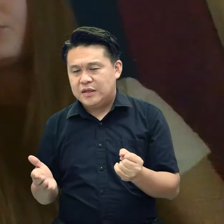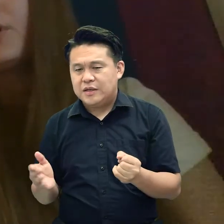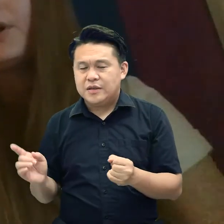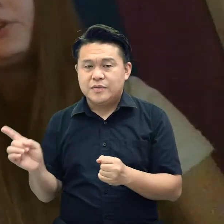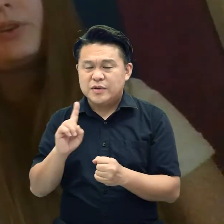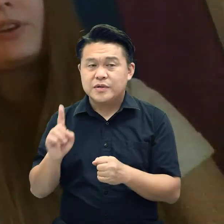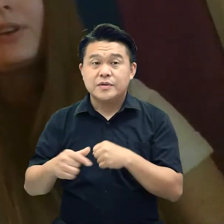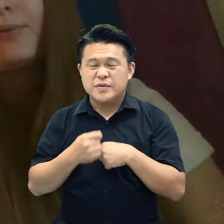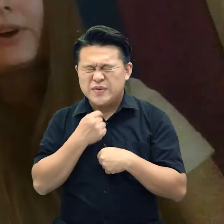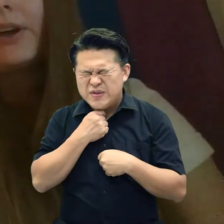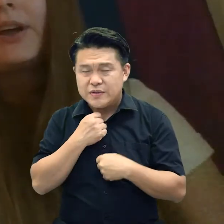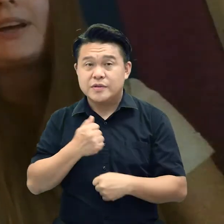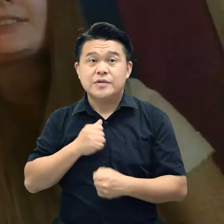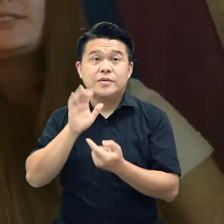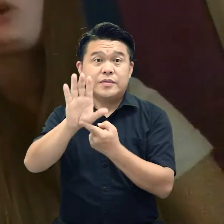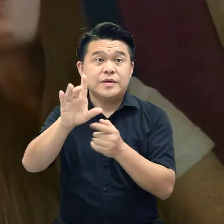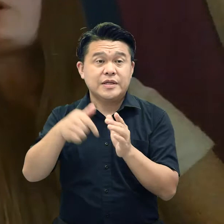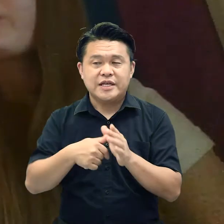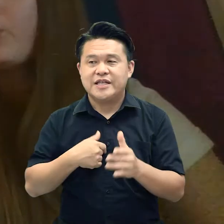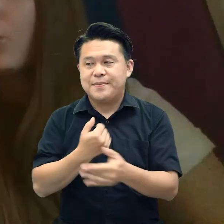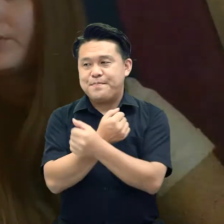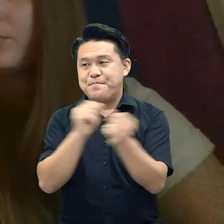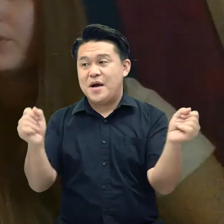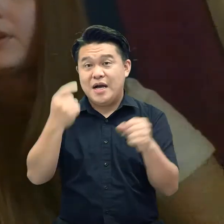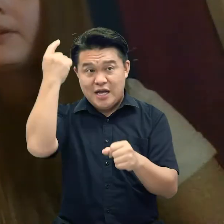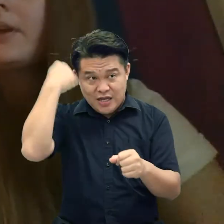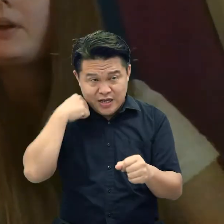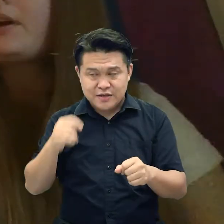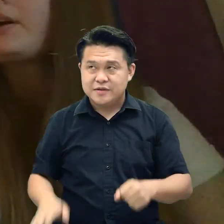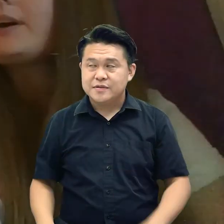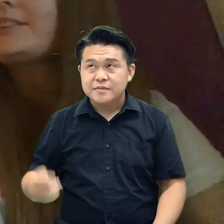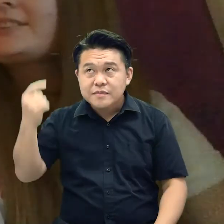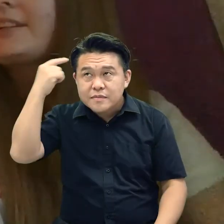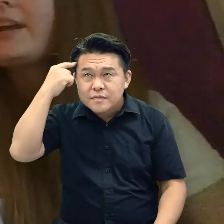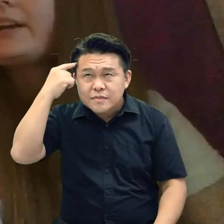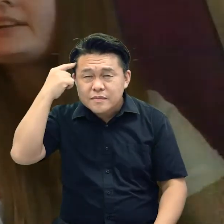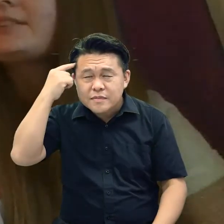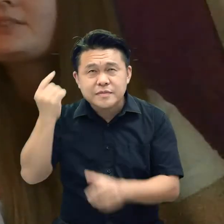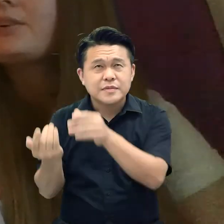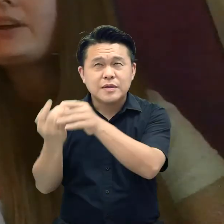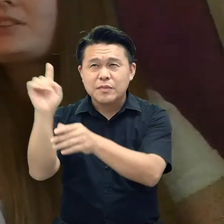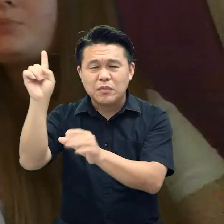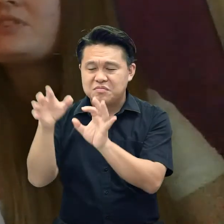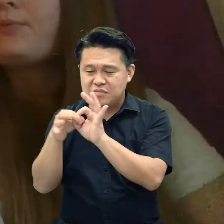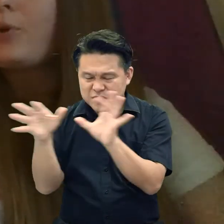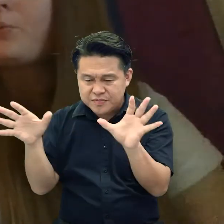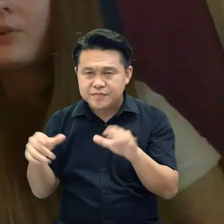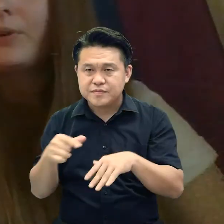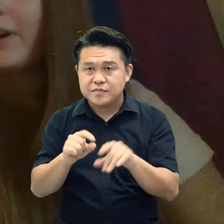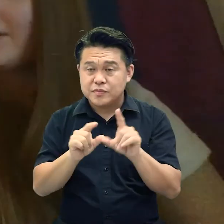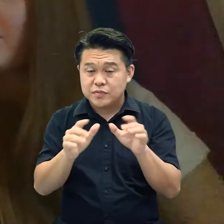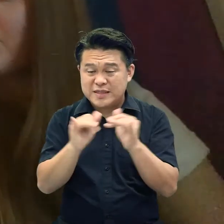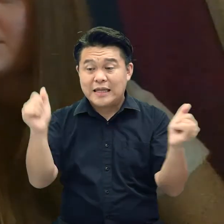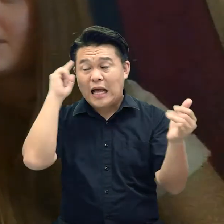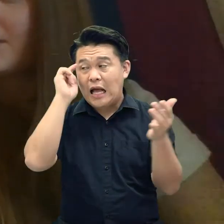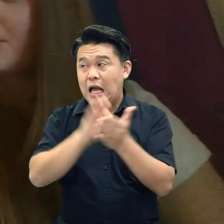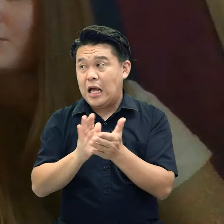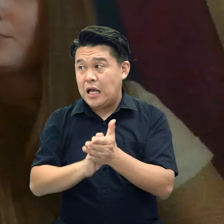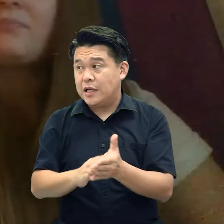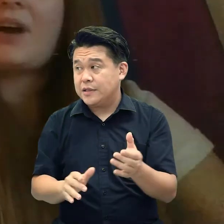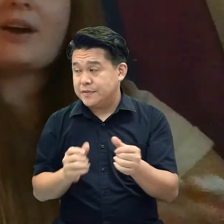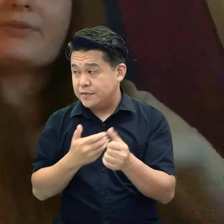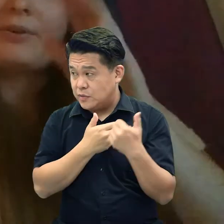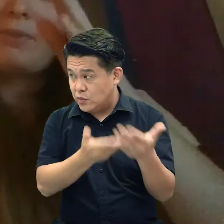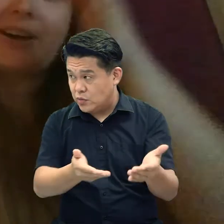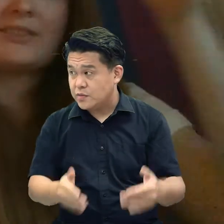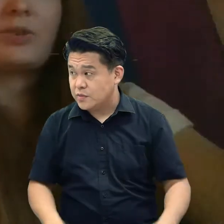liberating to, you can identify as whoever you want to be. As I said, like it's the LGBT folks' own goddamn business